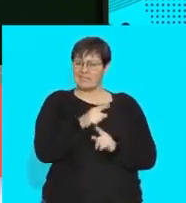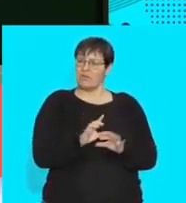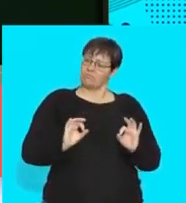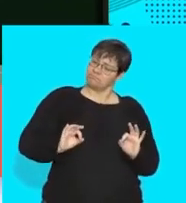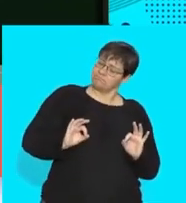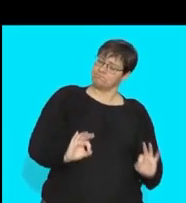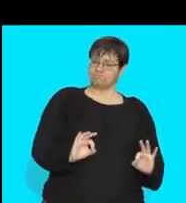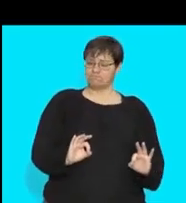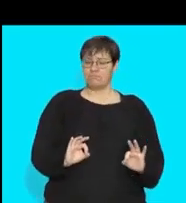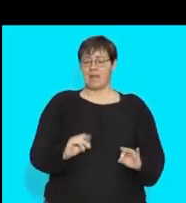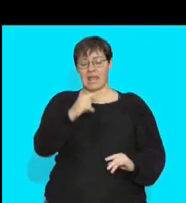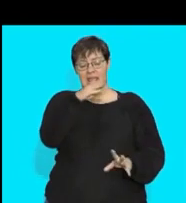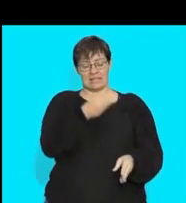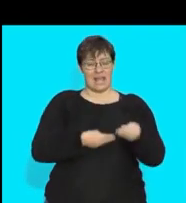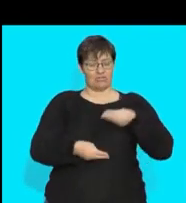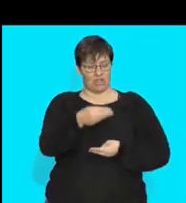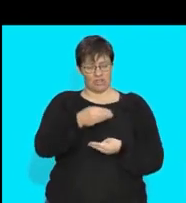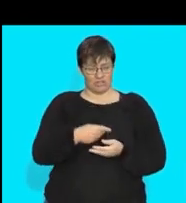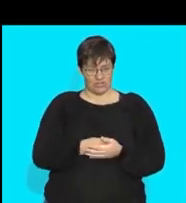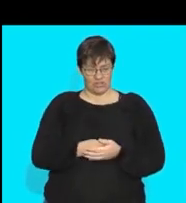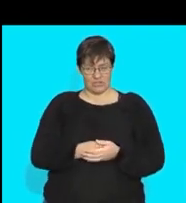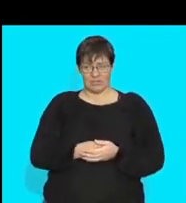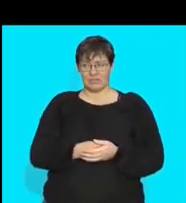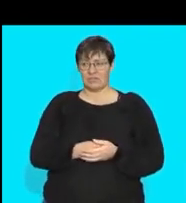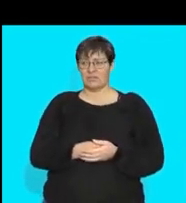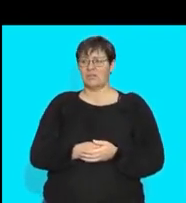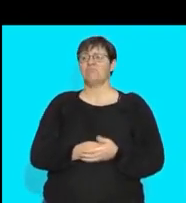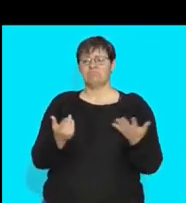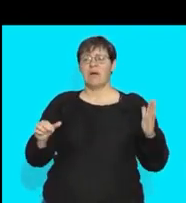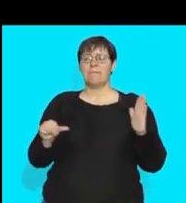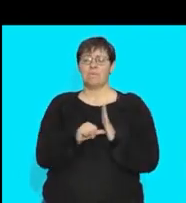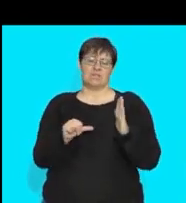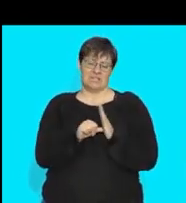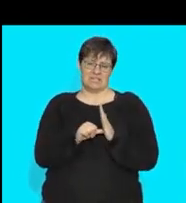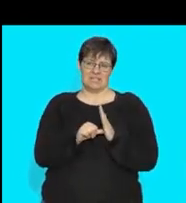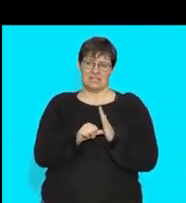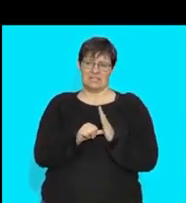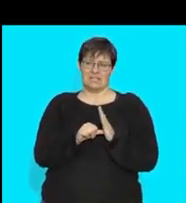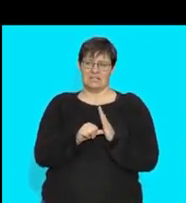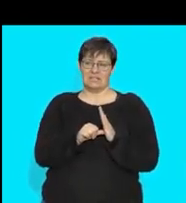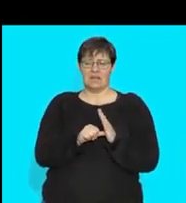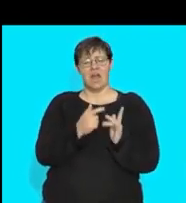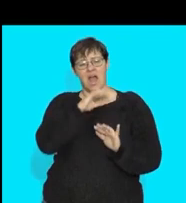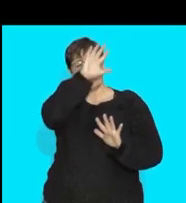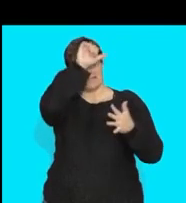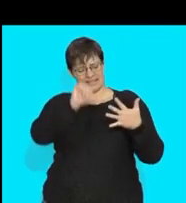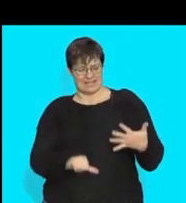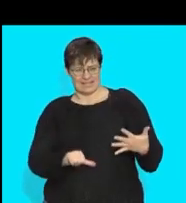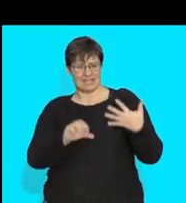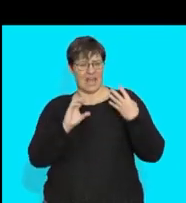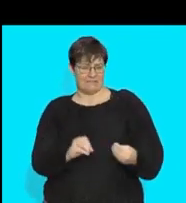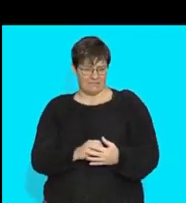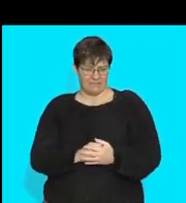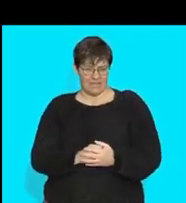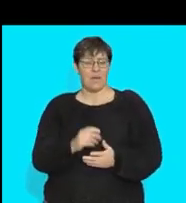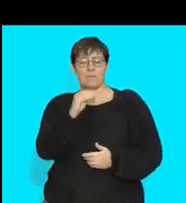efficient gaseous exchange, and as I said to you, it's really important. You need to think about what happens if I